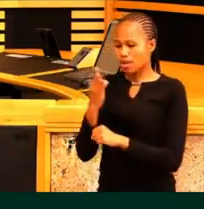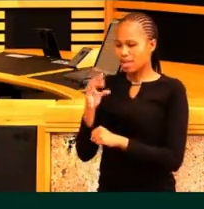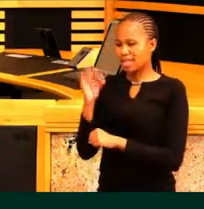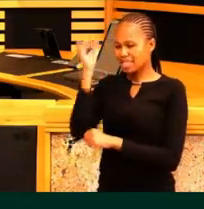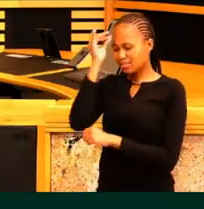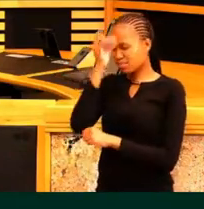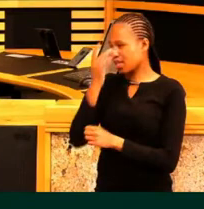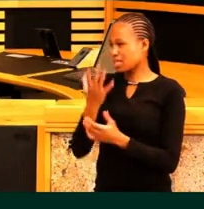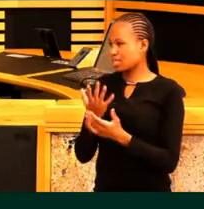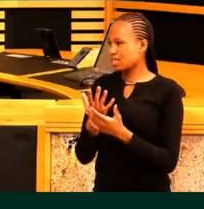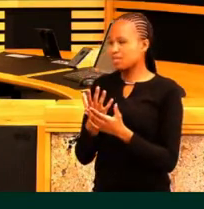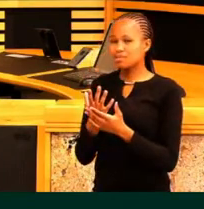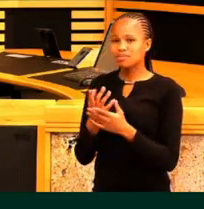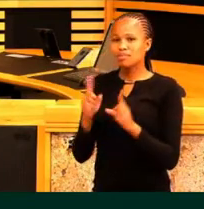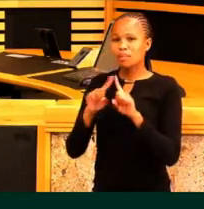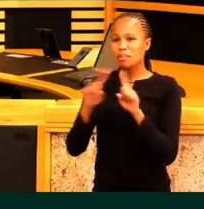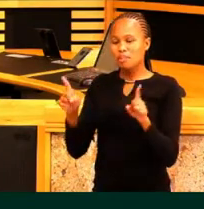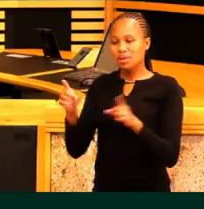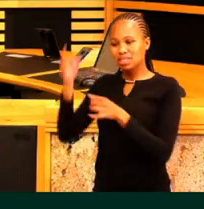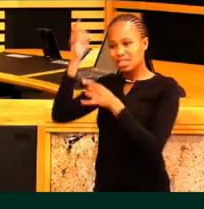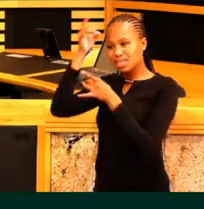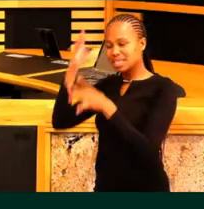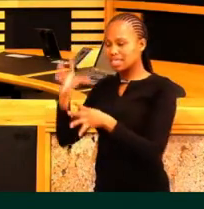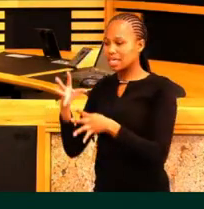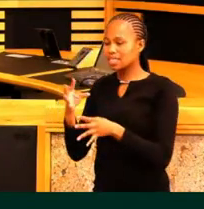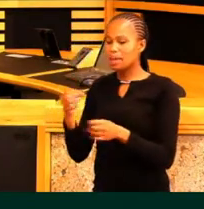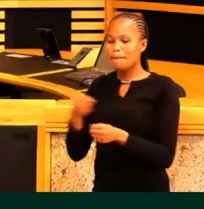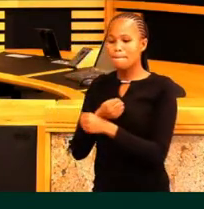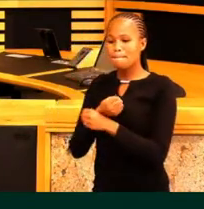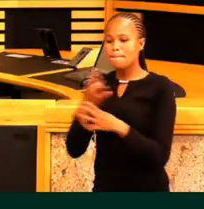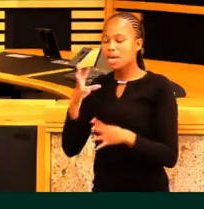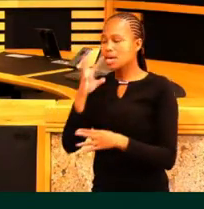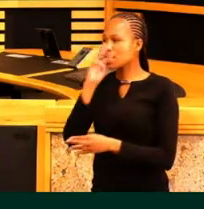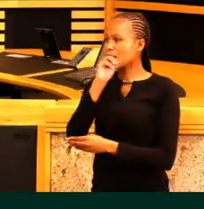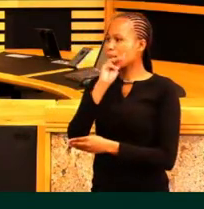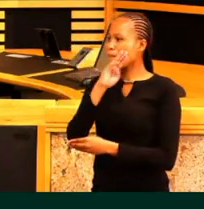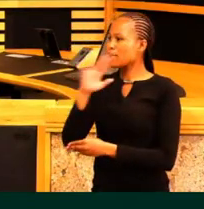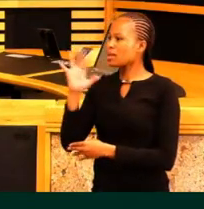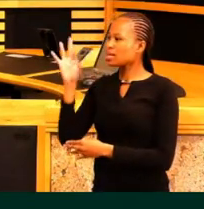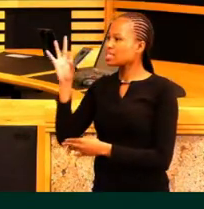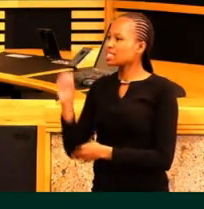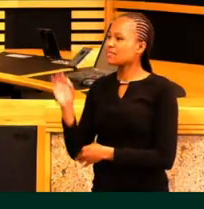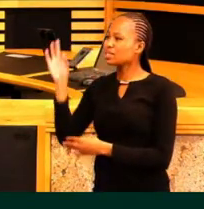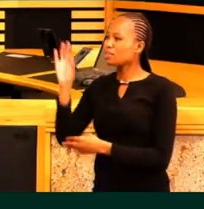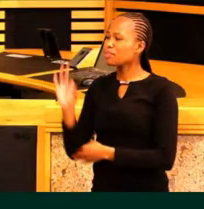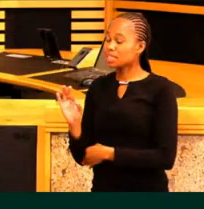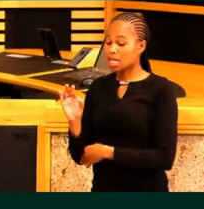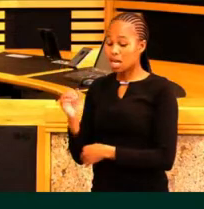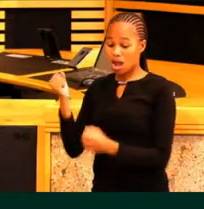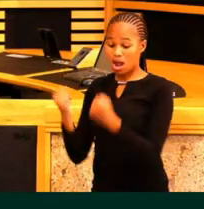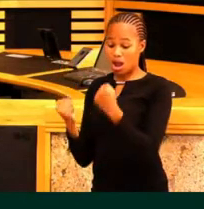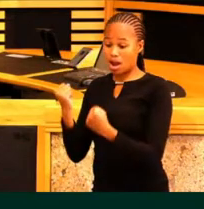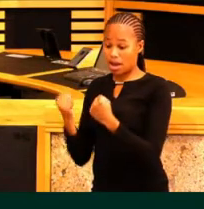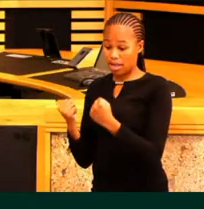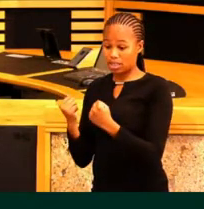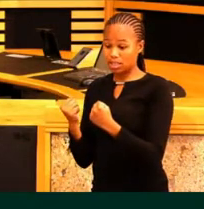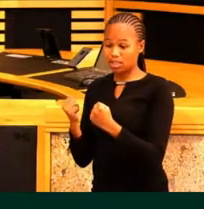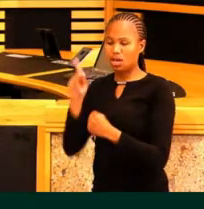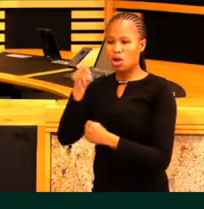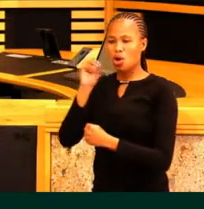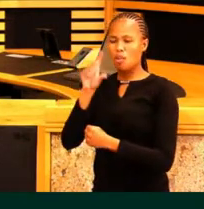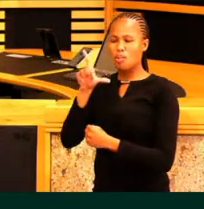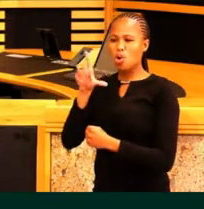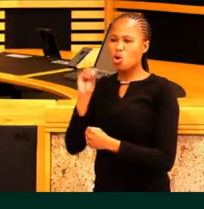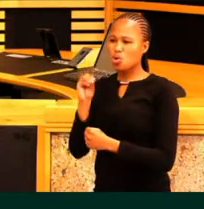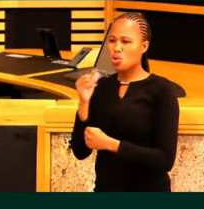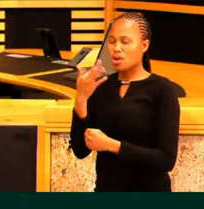speaker but address billions in the world seventy percent of cars the polo you know if you drive